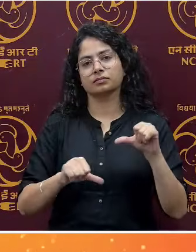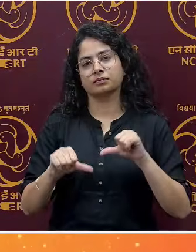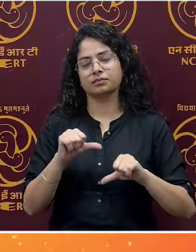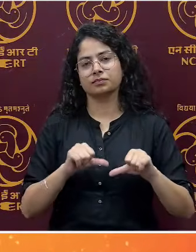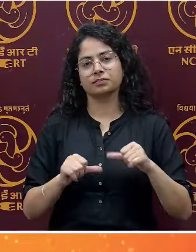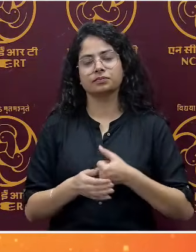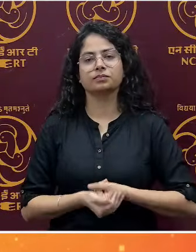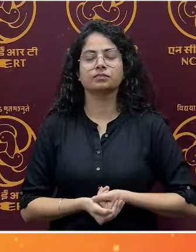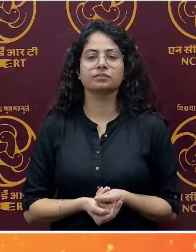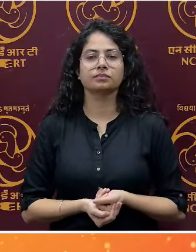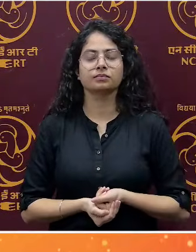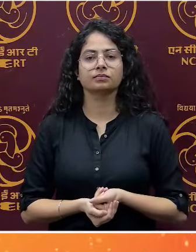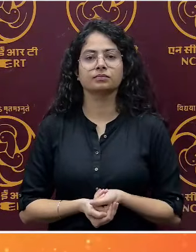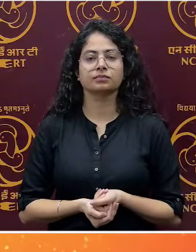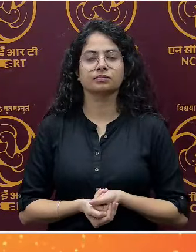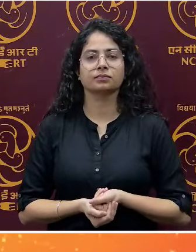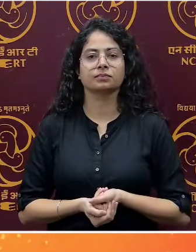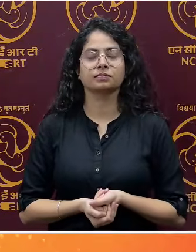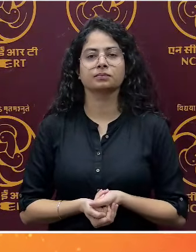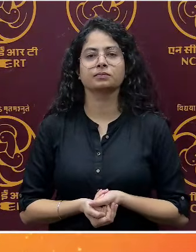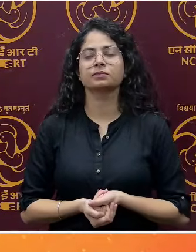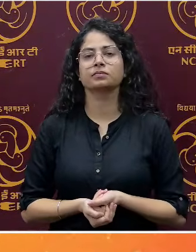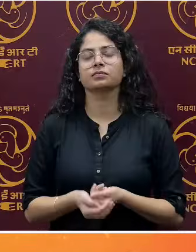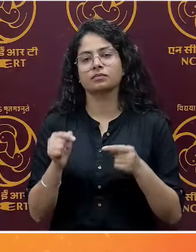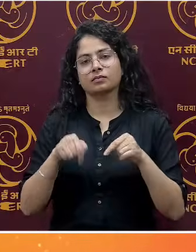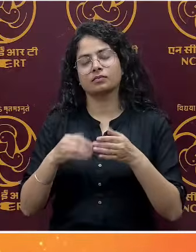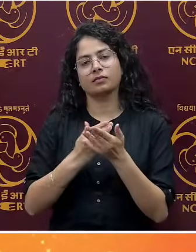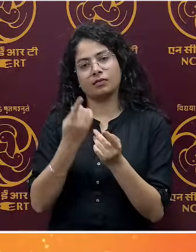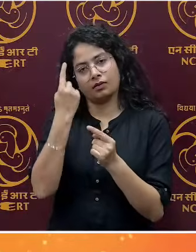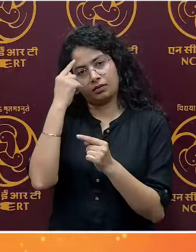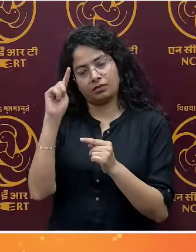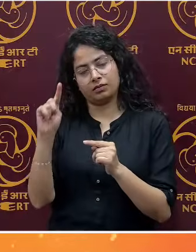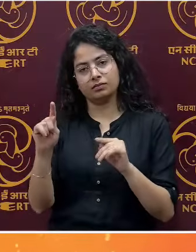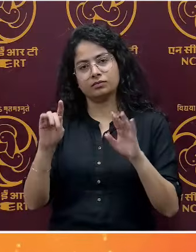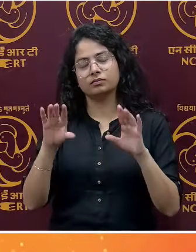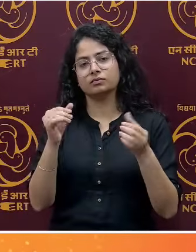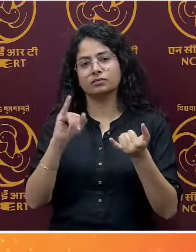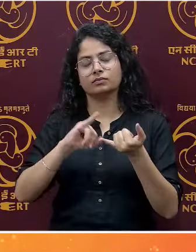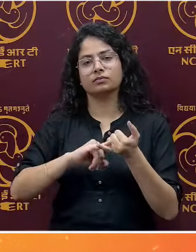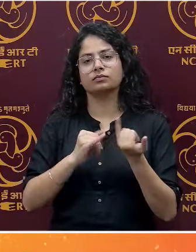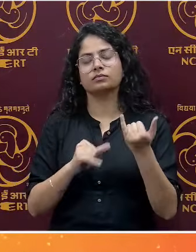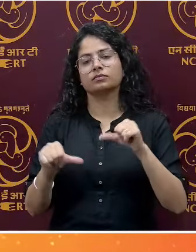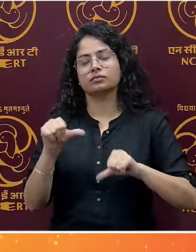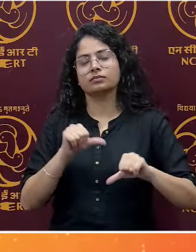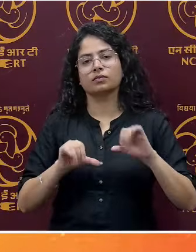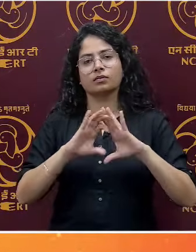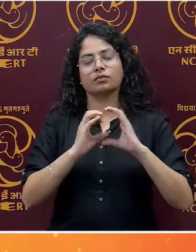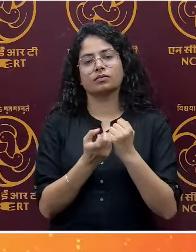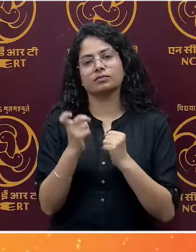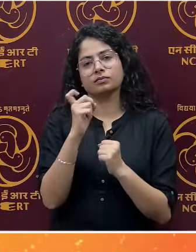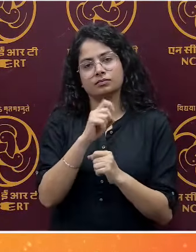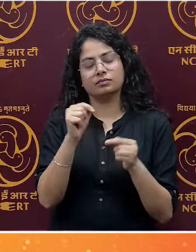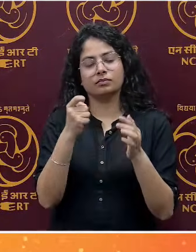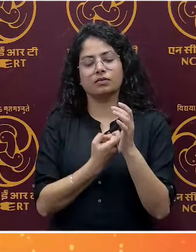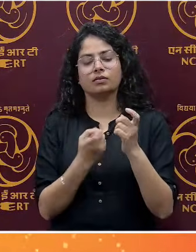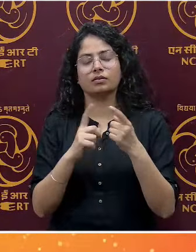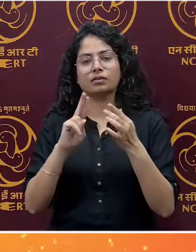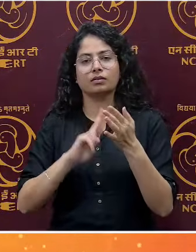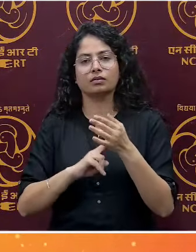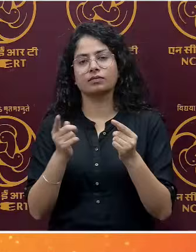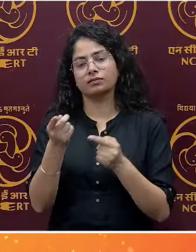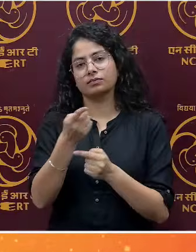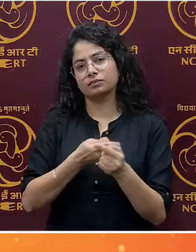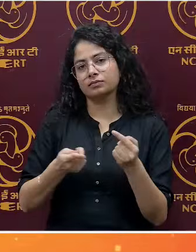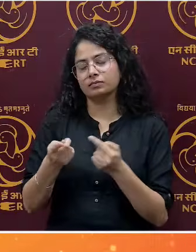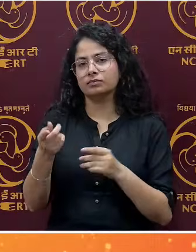base to show the process of neutralization. And this session would be for Science 7 standard students. Me, Renu Bhatt, is taking your leave, but you stay tuned to